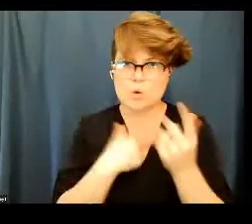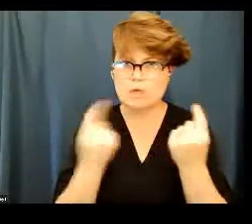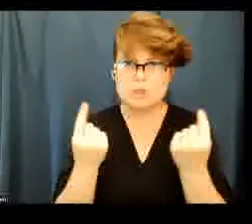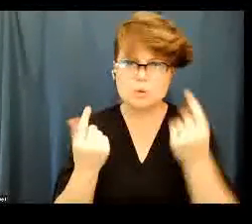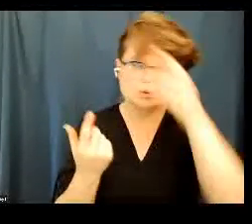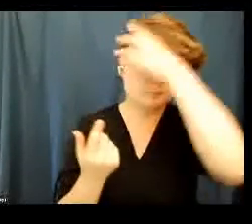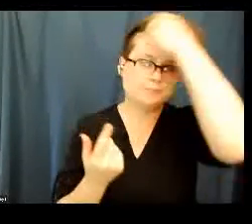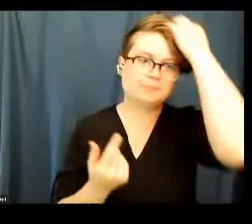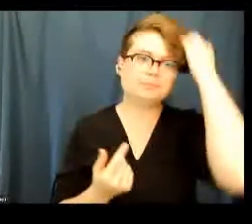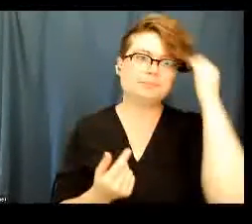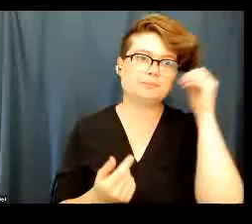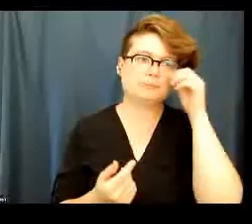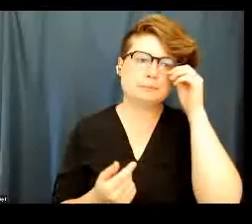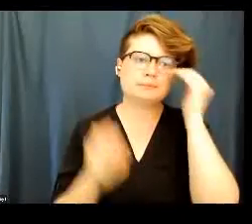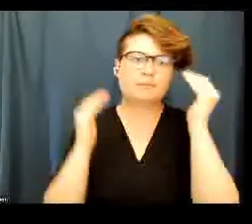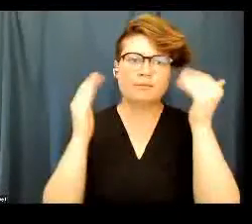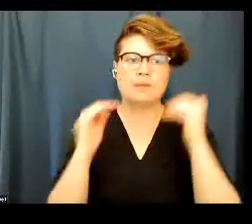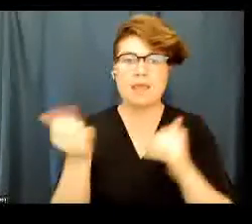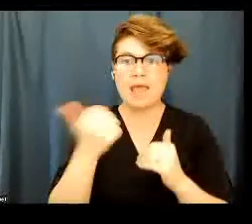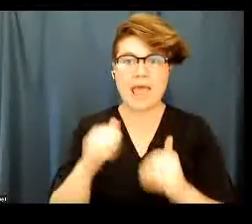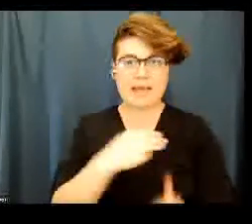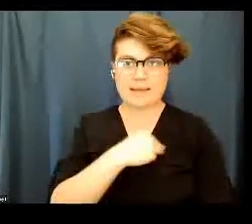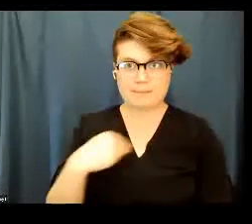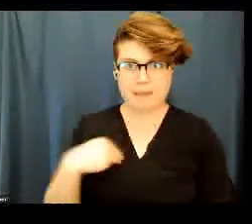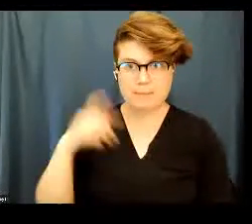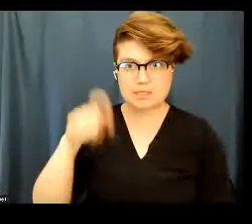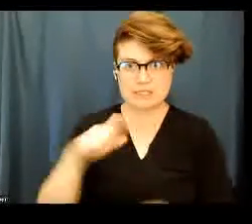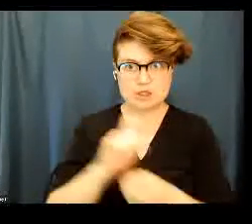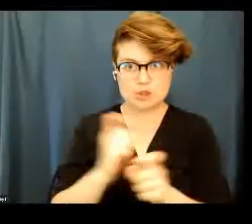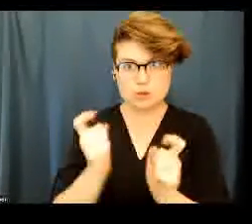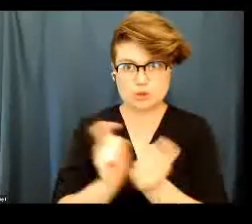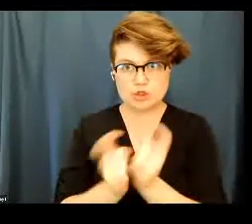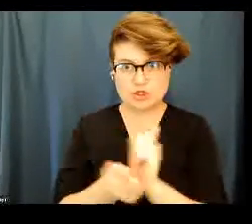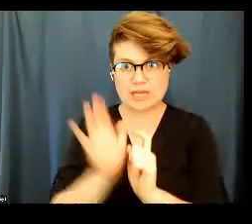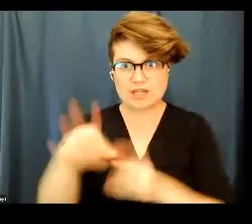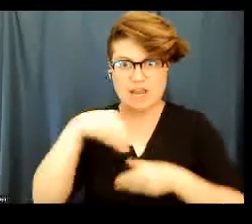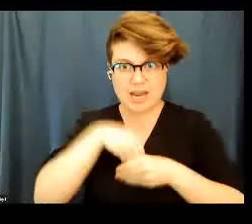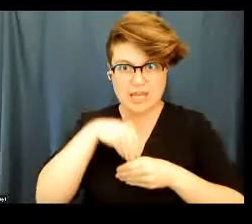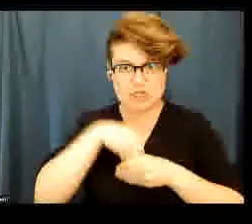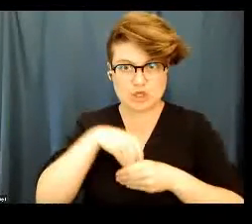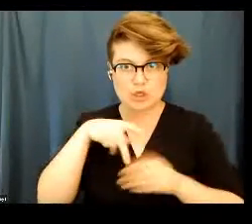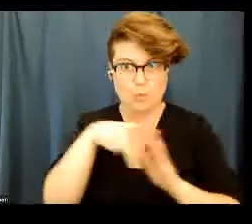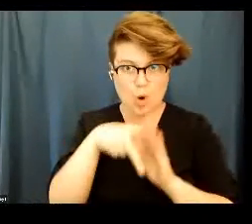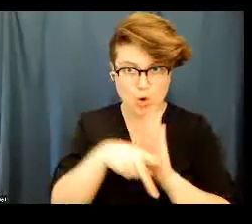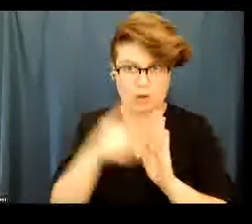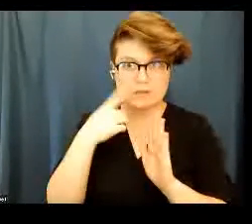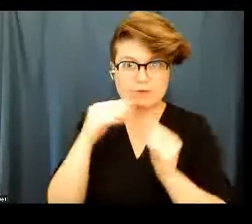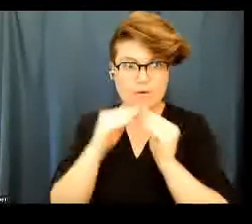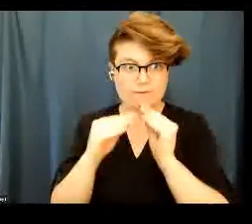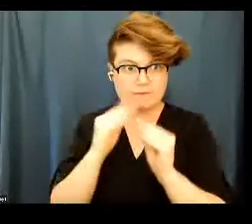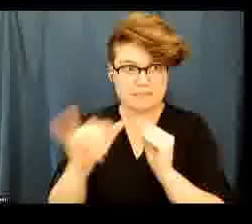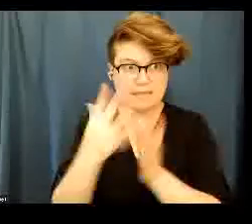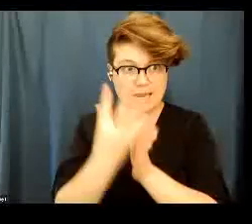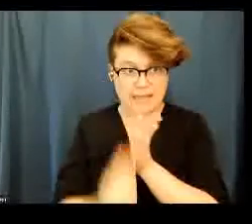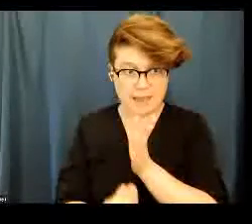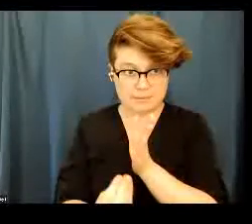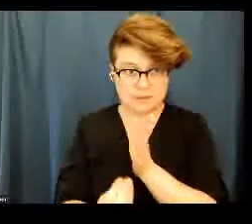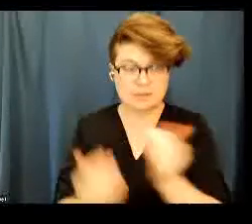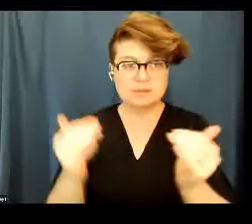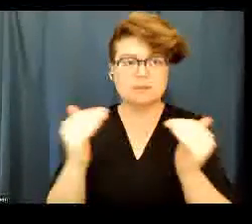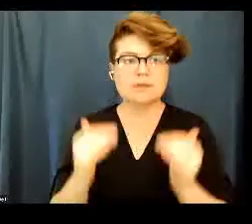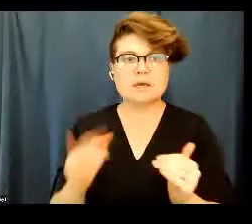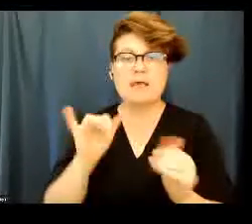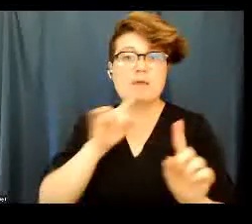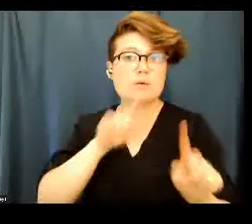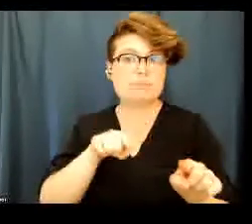Do any of the members need to change their internal protocols to fix the gaps? And then, is the response